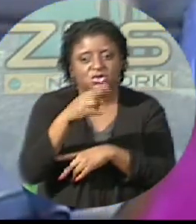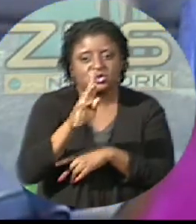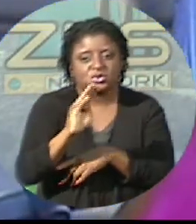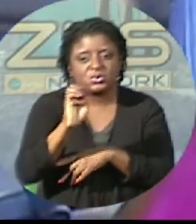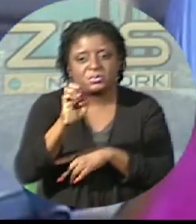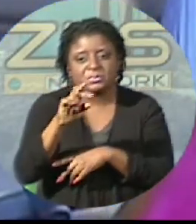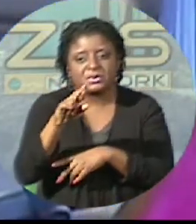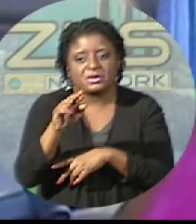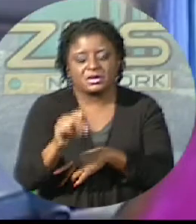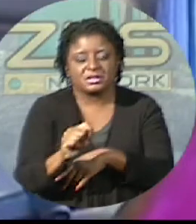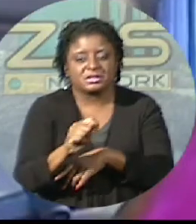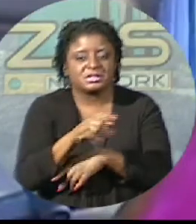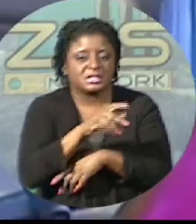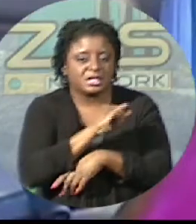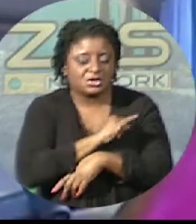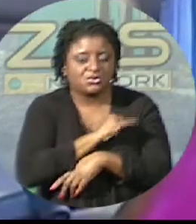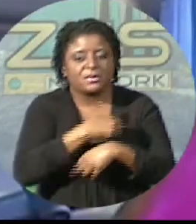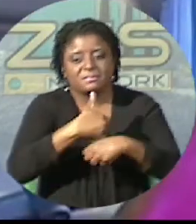made to this country.